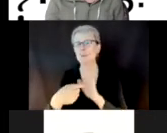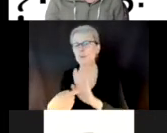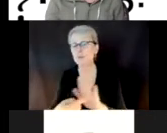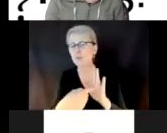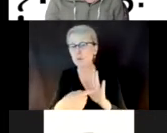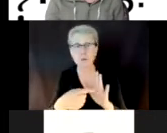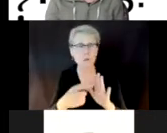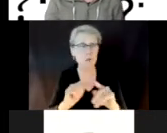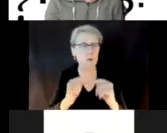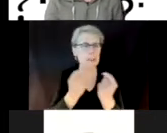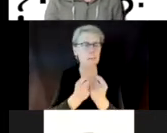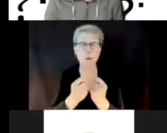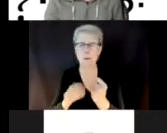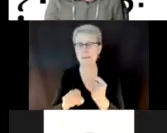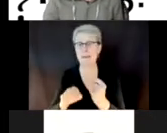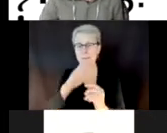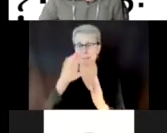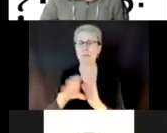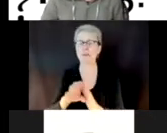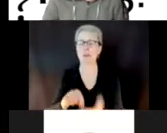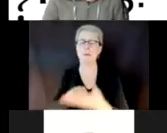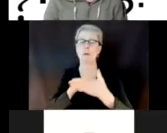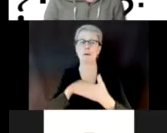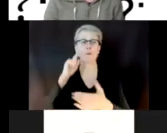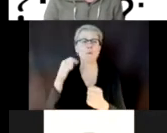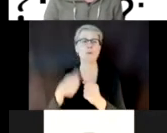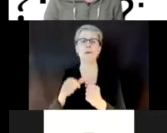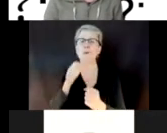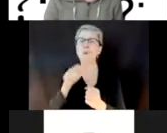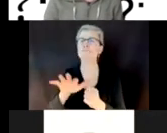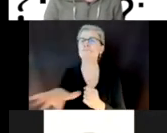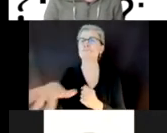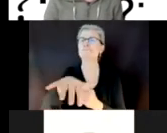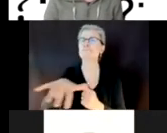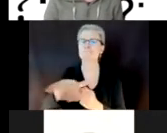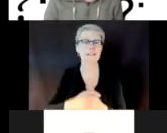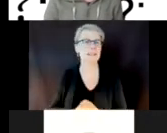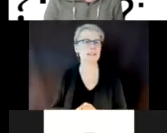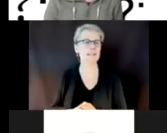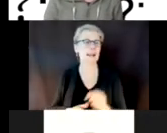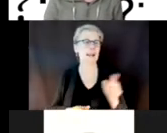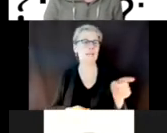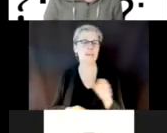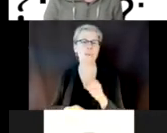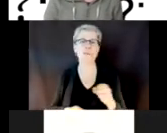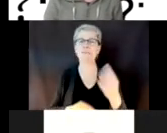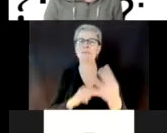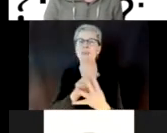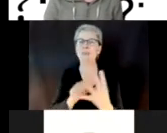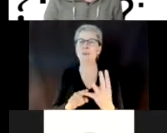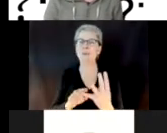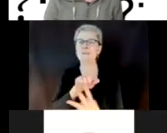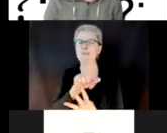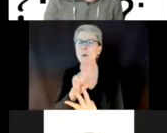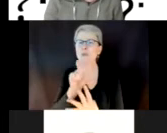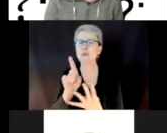for reference yourself. Then there's a couple of others as well. And I've also included some common questions that you might want to ask in terms of developing